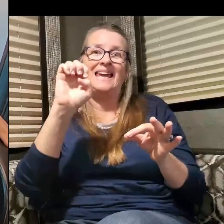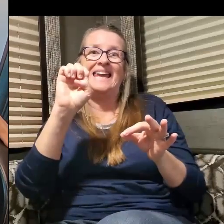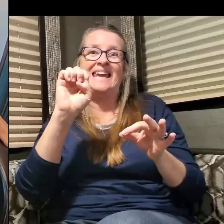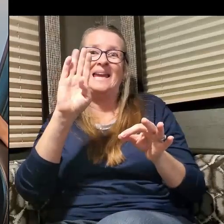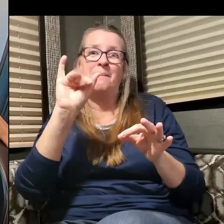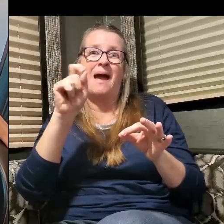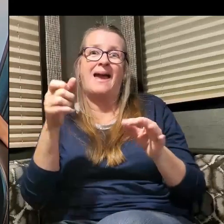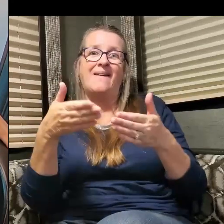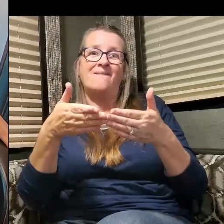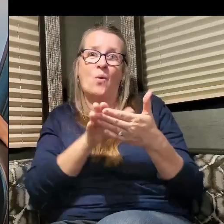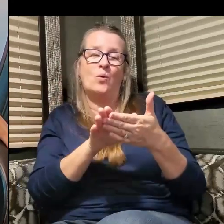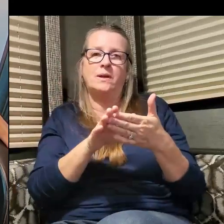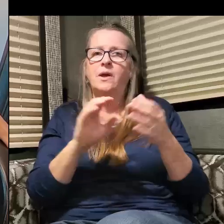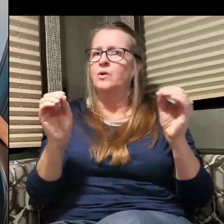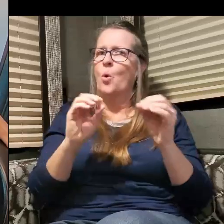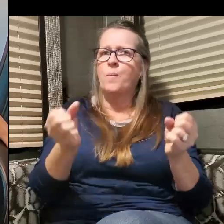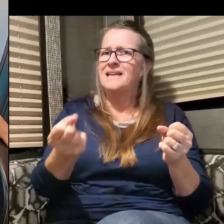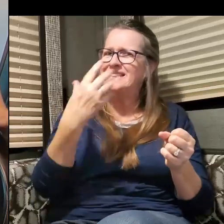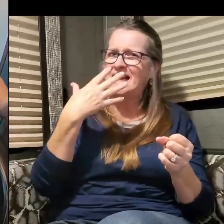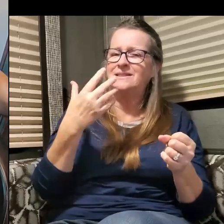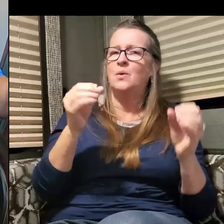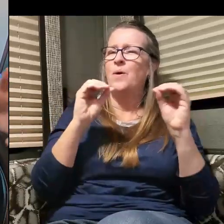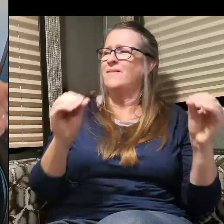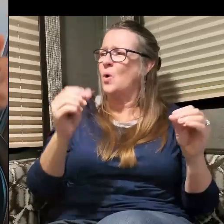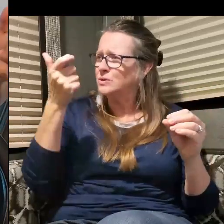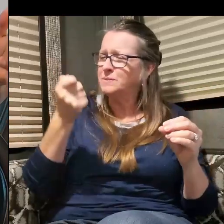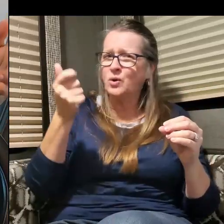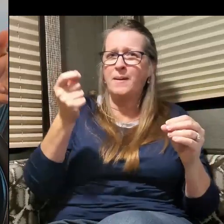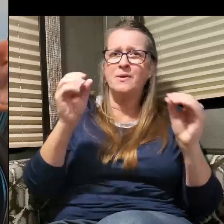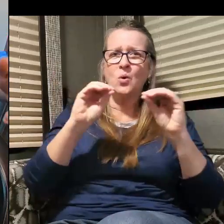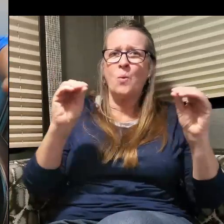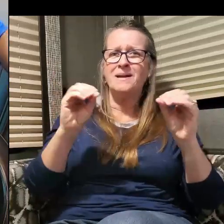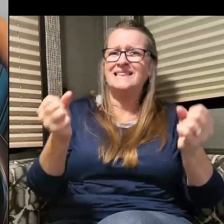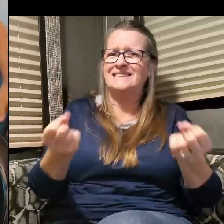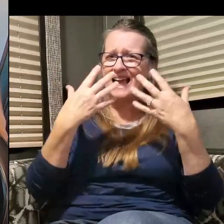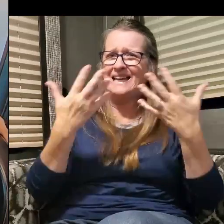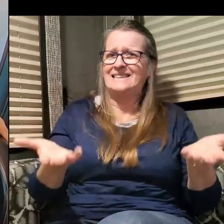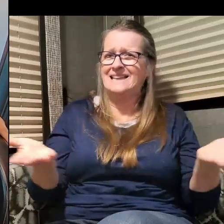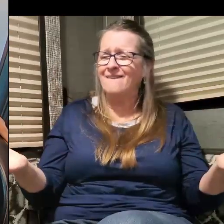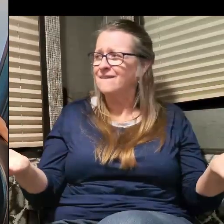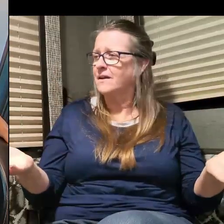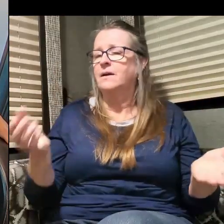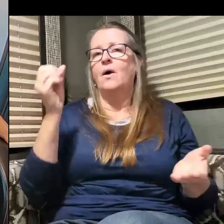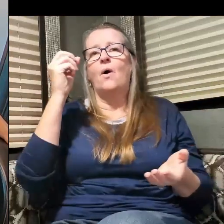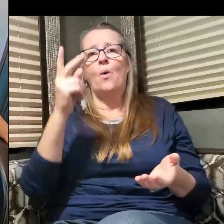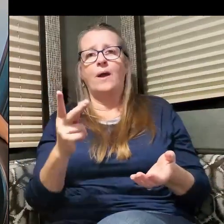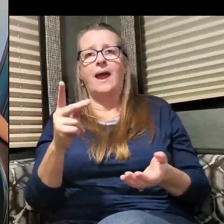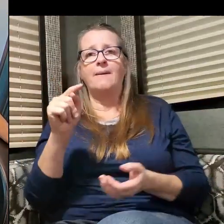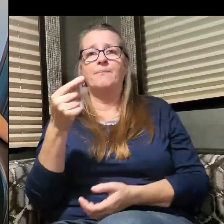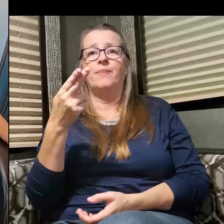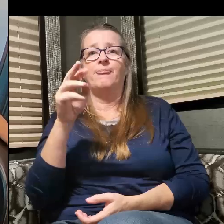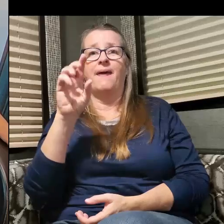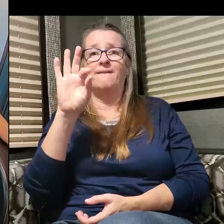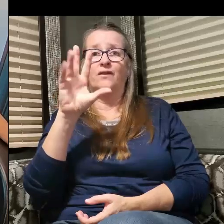folding e-bike. Yeah, nobody sends us anything. We have no subscribers. Nobody's sending us anything. Damn it. Okay. So